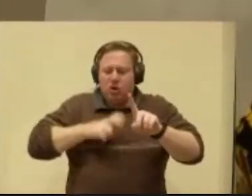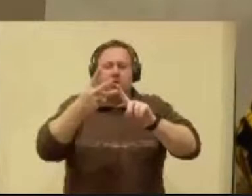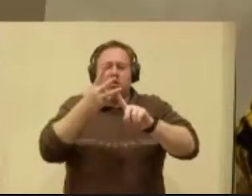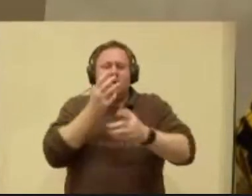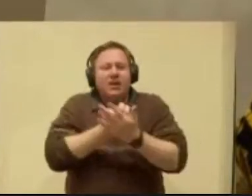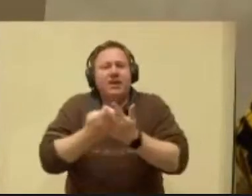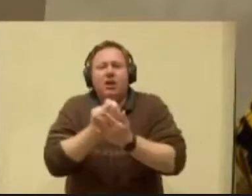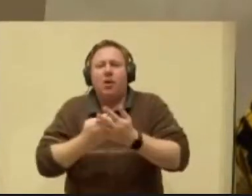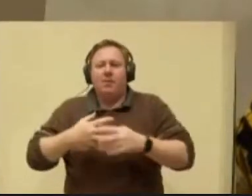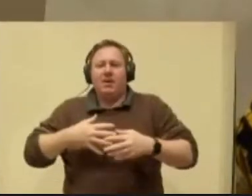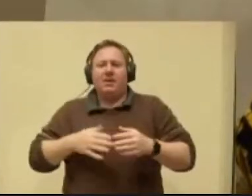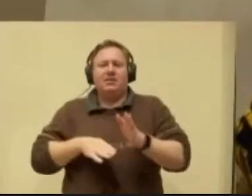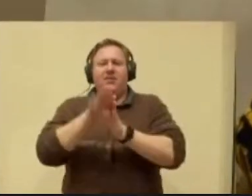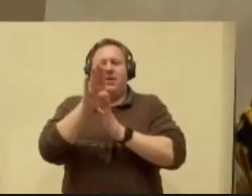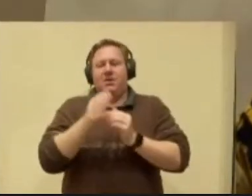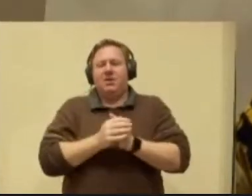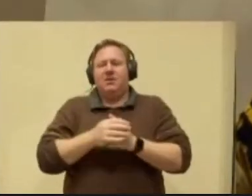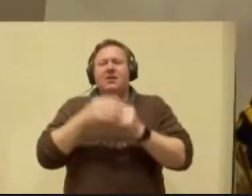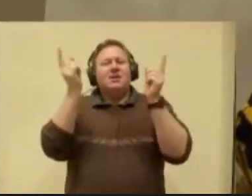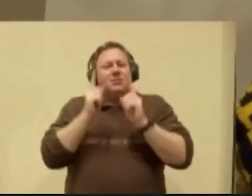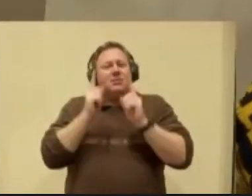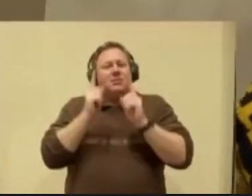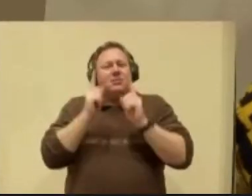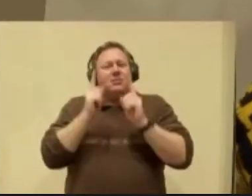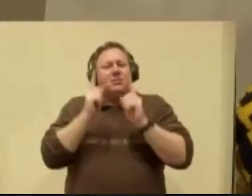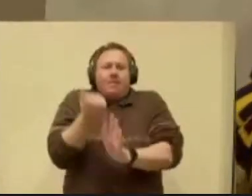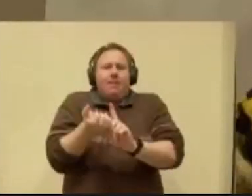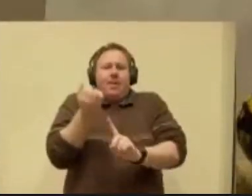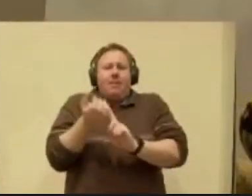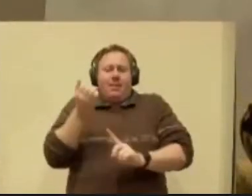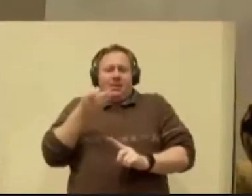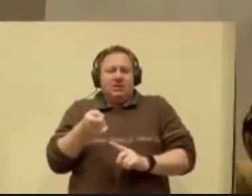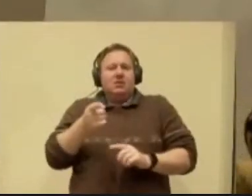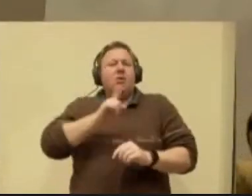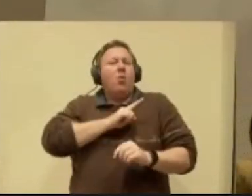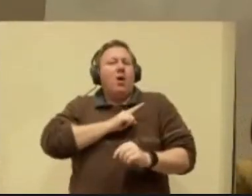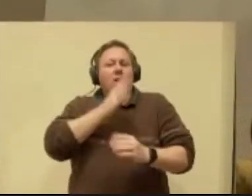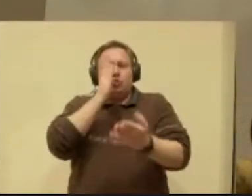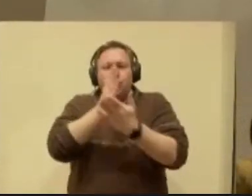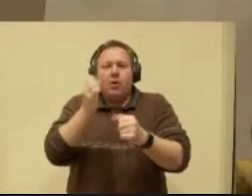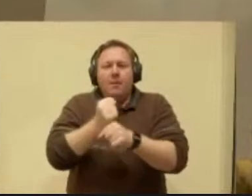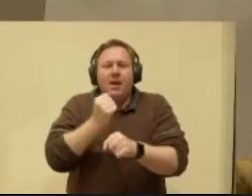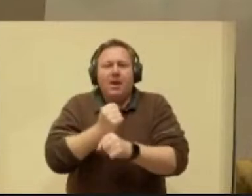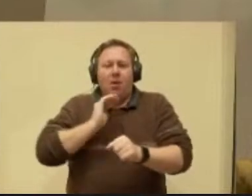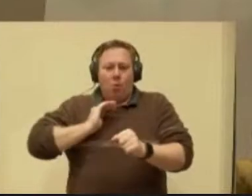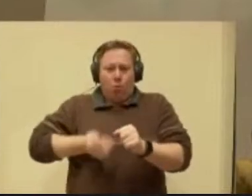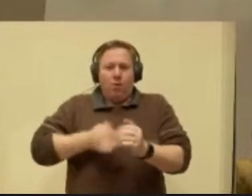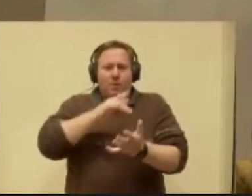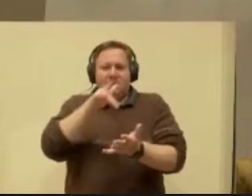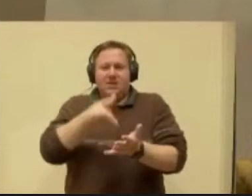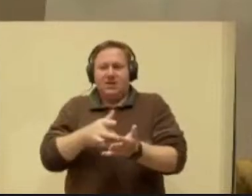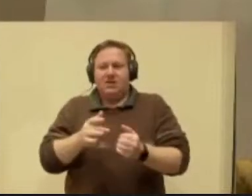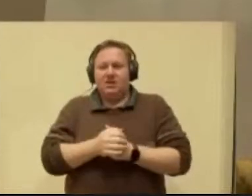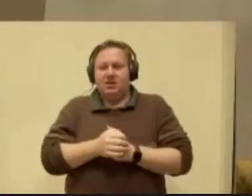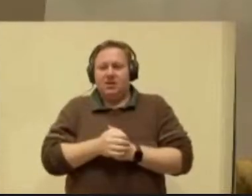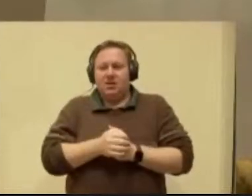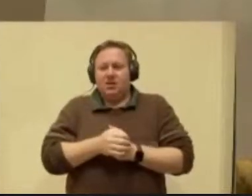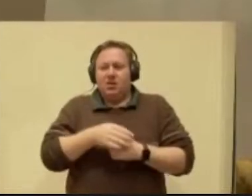development and we need special funding for that so that women are at the center because reducing